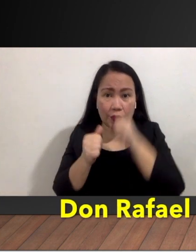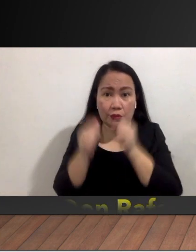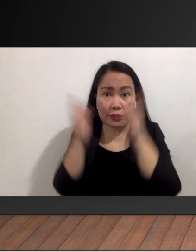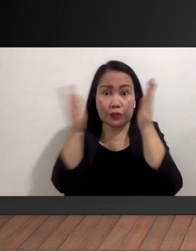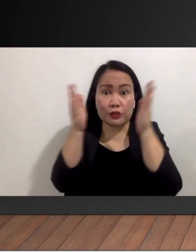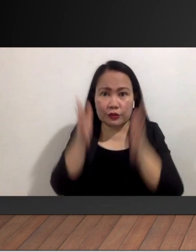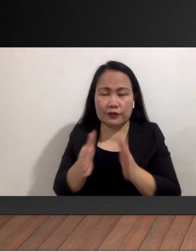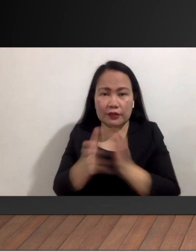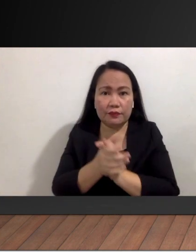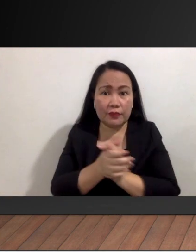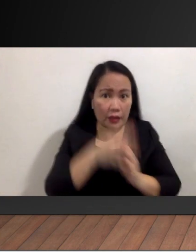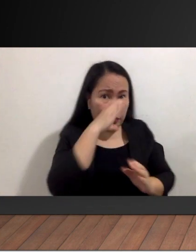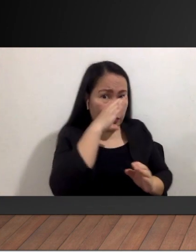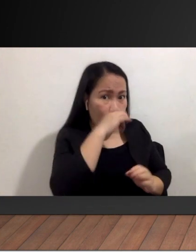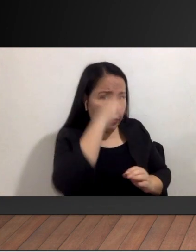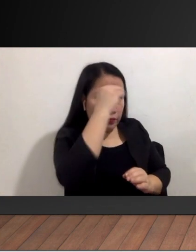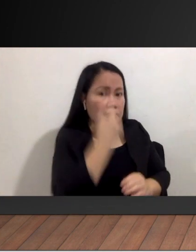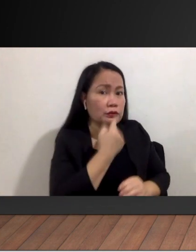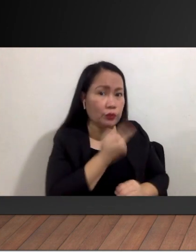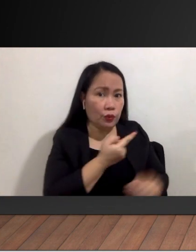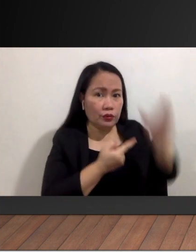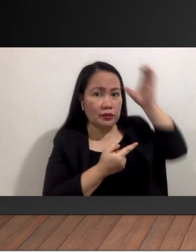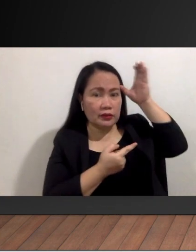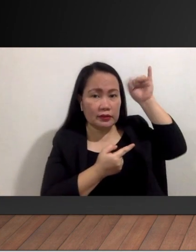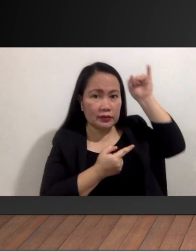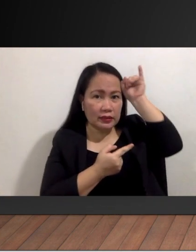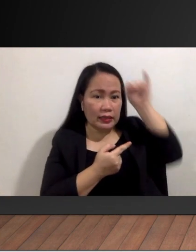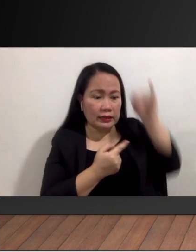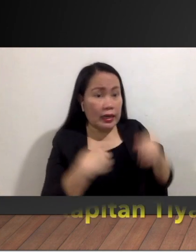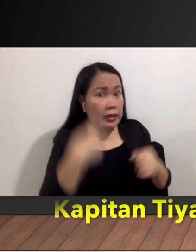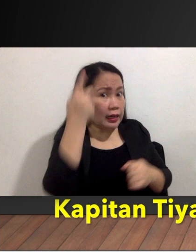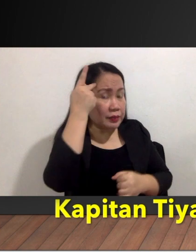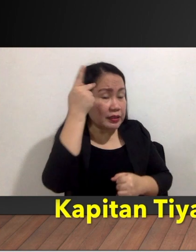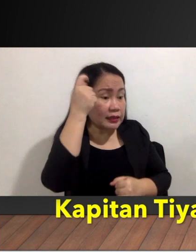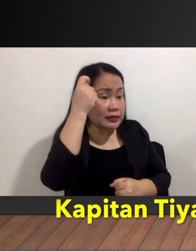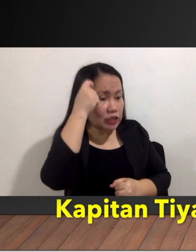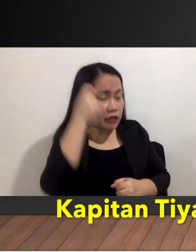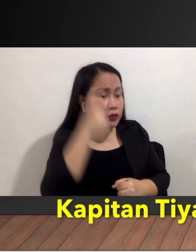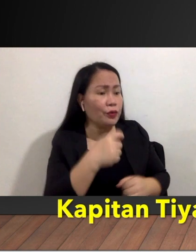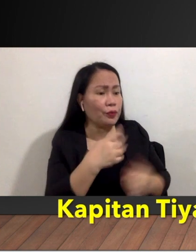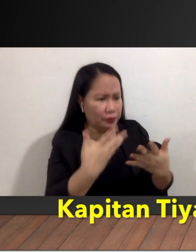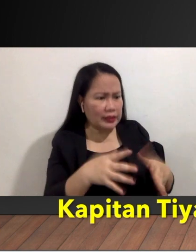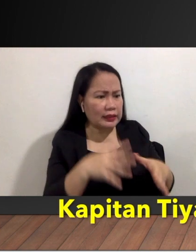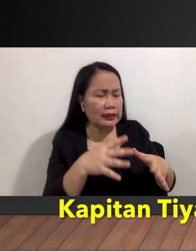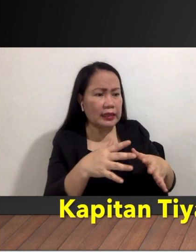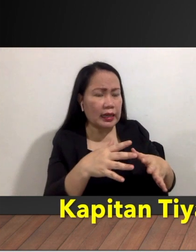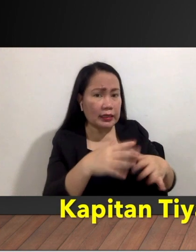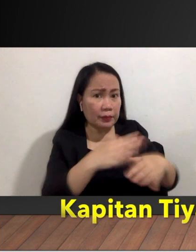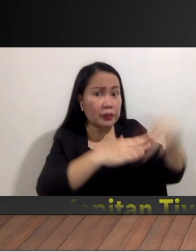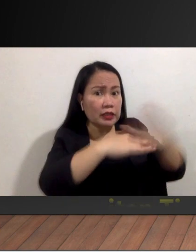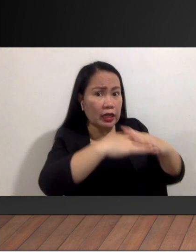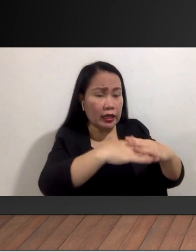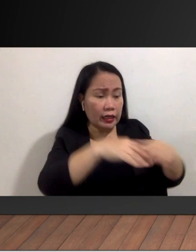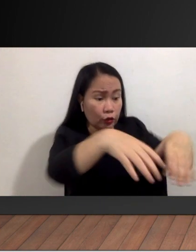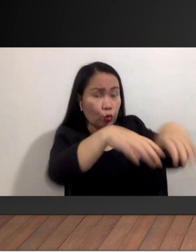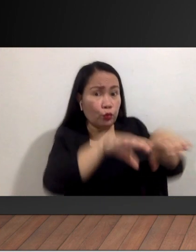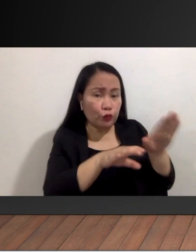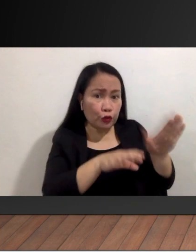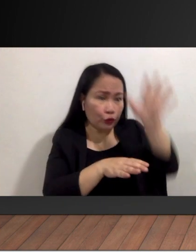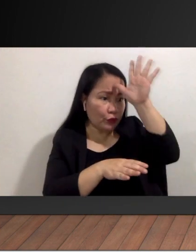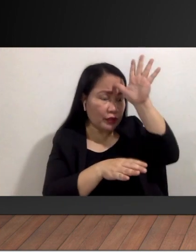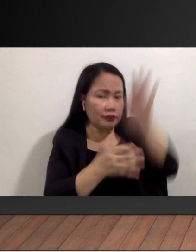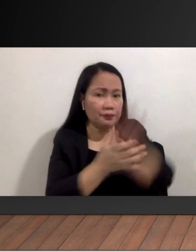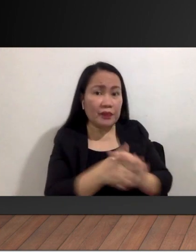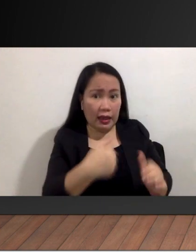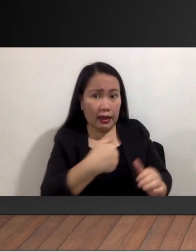old servant. The old man told Ibarra that Capitan Tiago had built a tomb for his father.